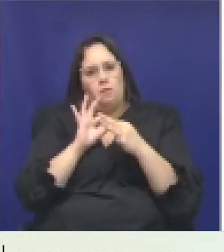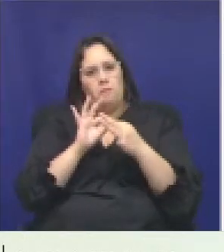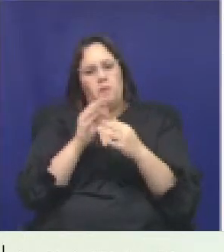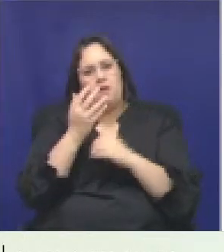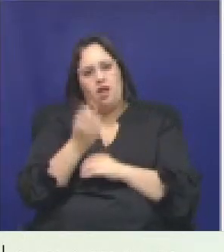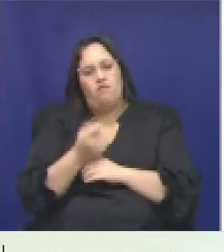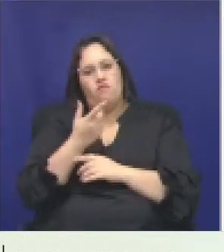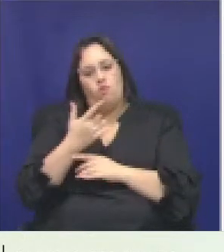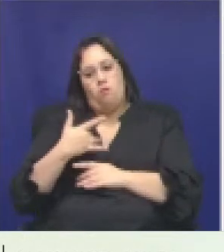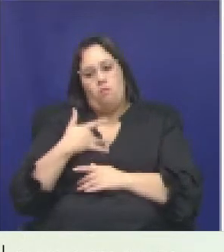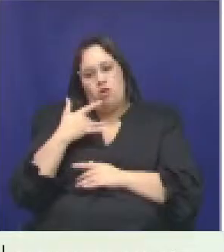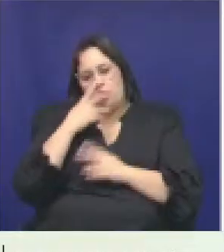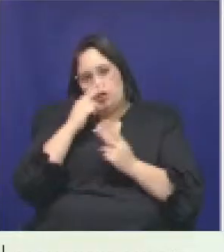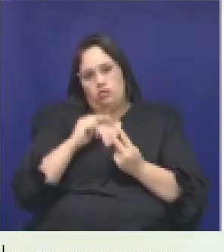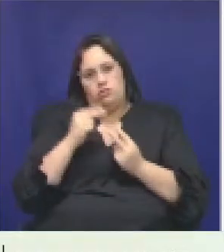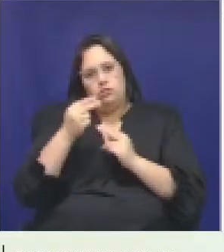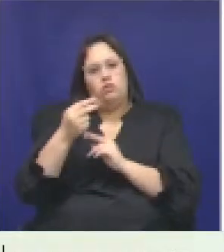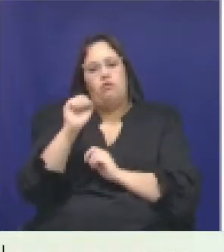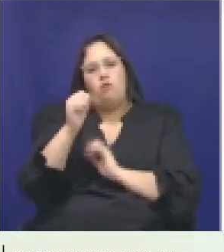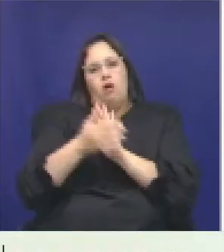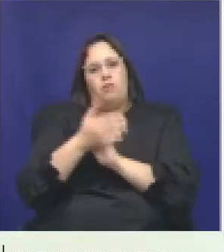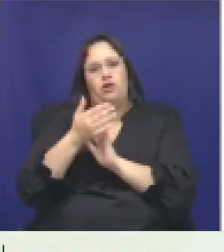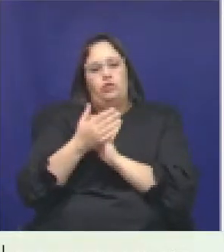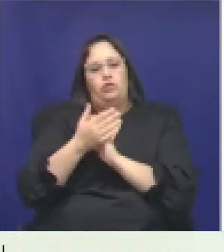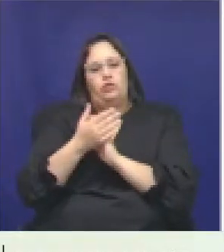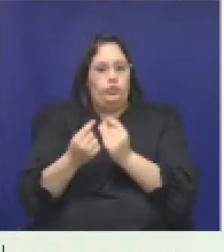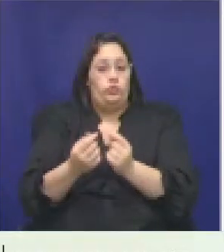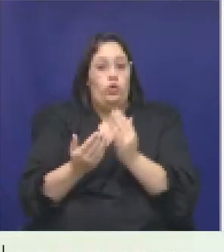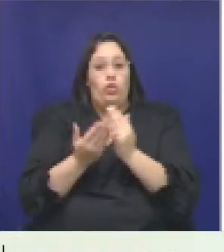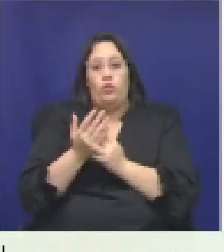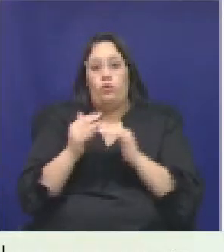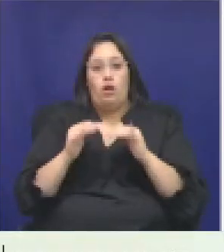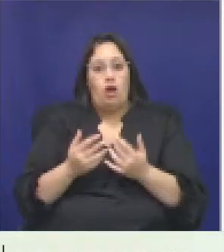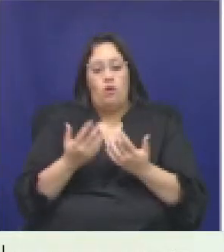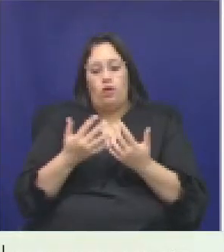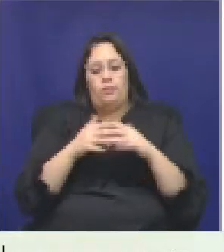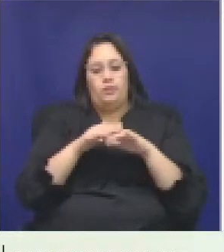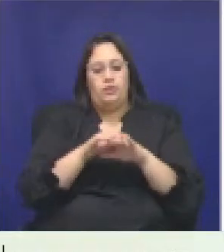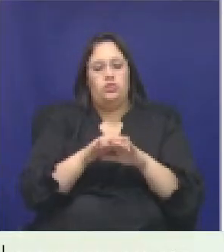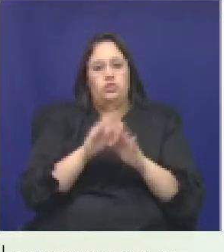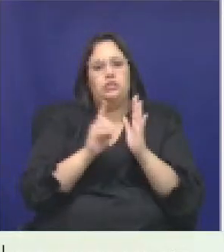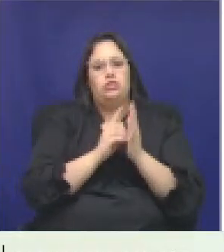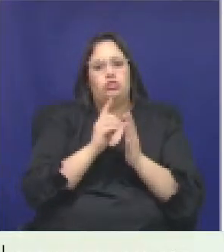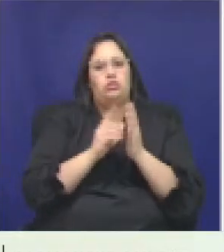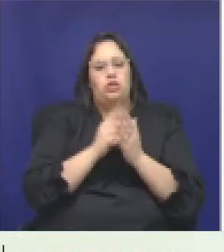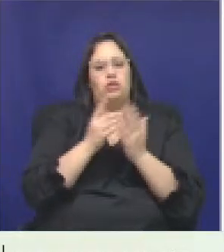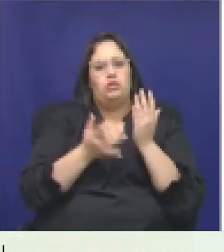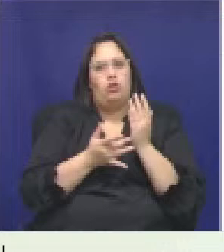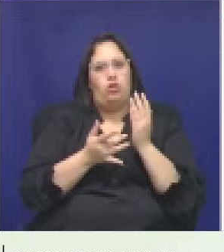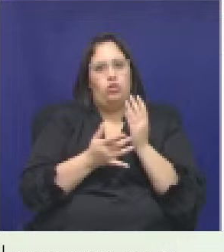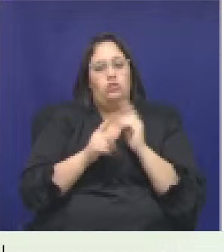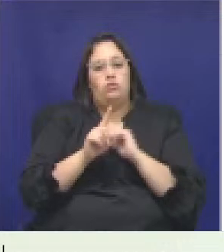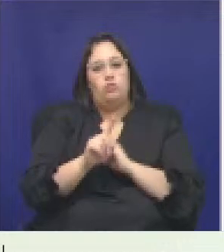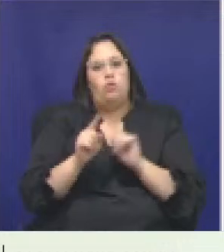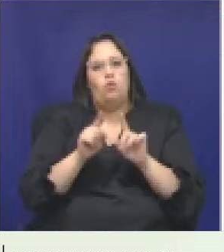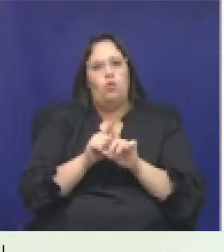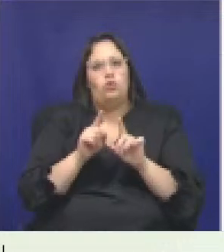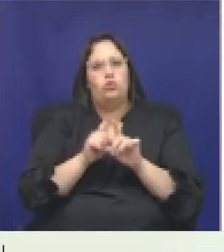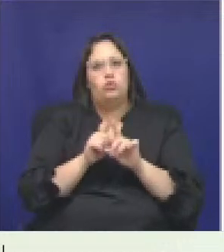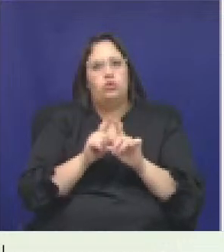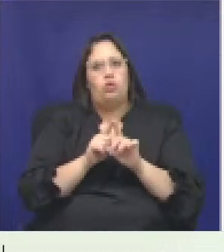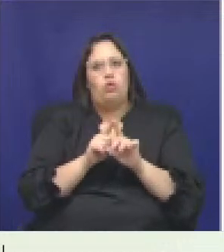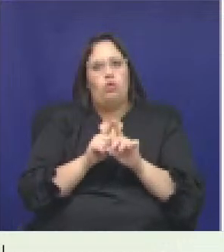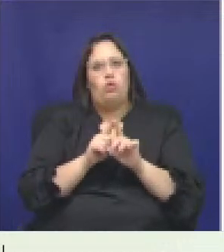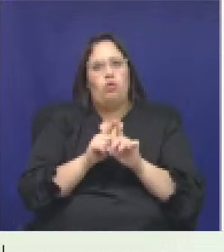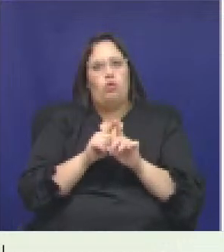to modernize its operations through the implementation of digital technologies and the strengthening of